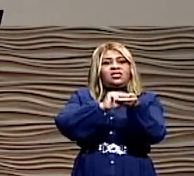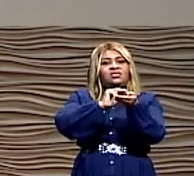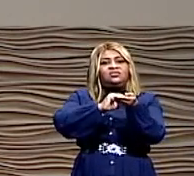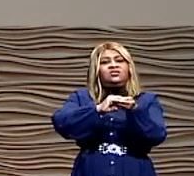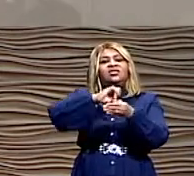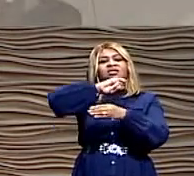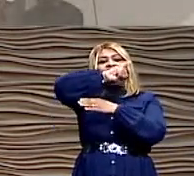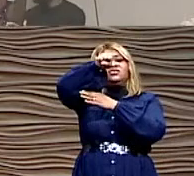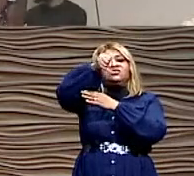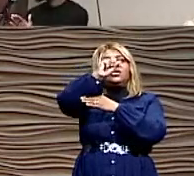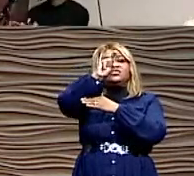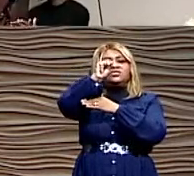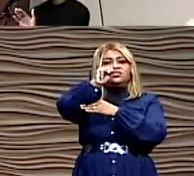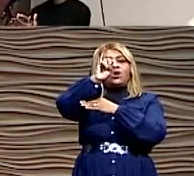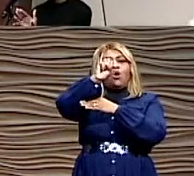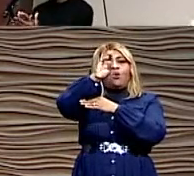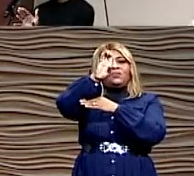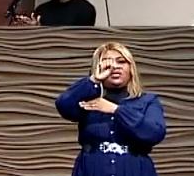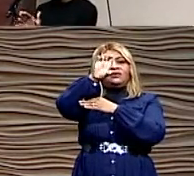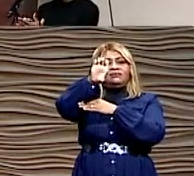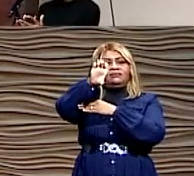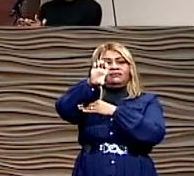Obey.